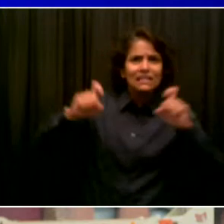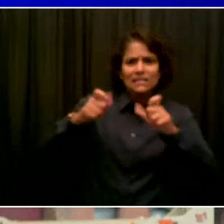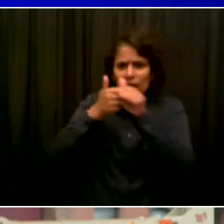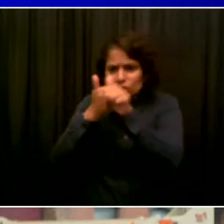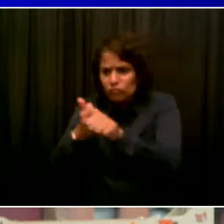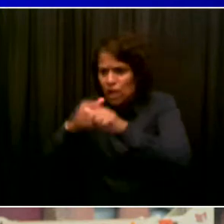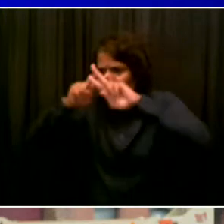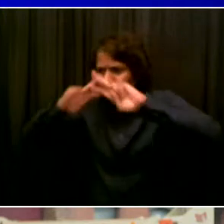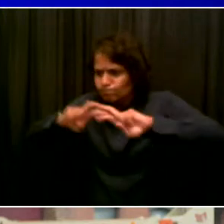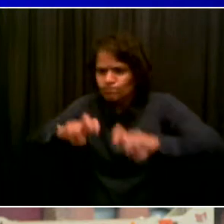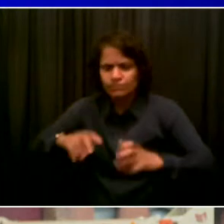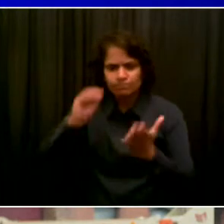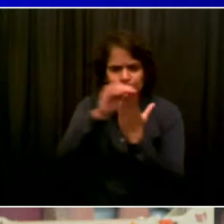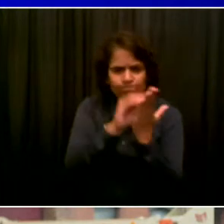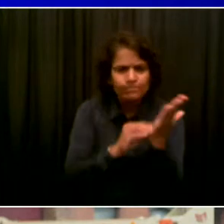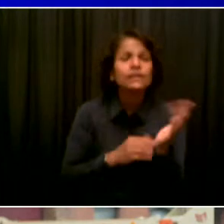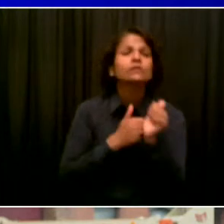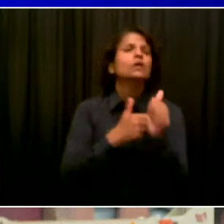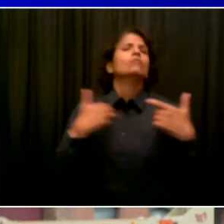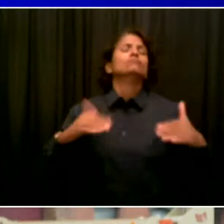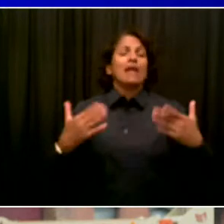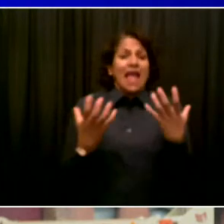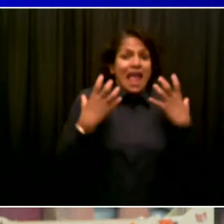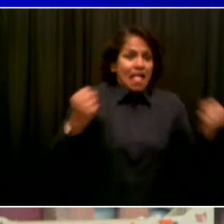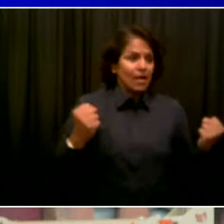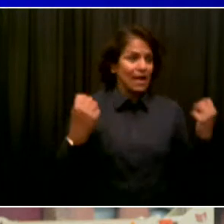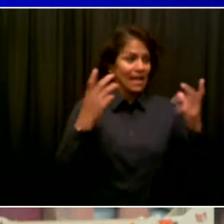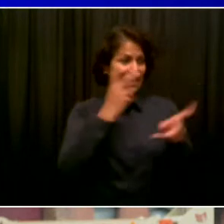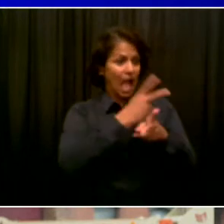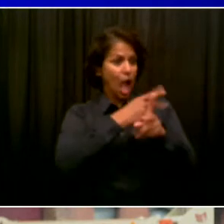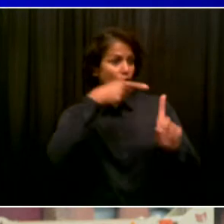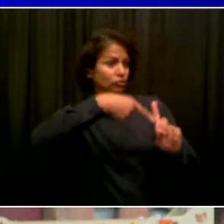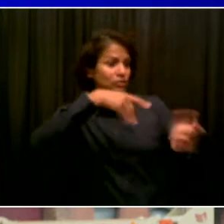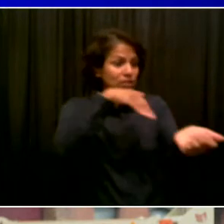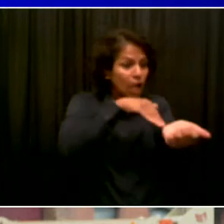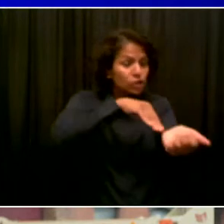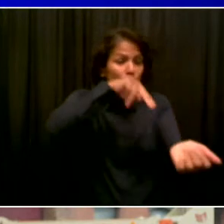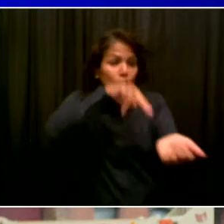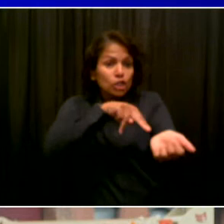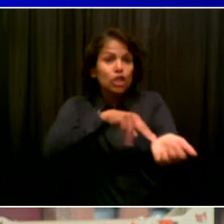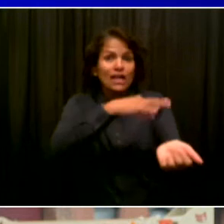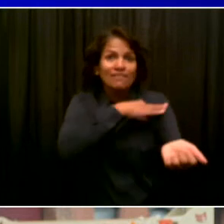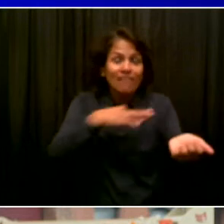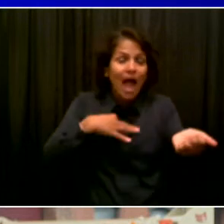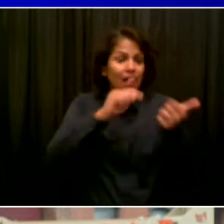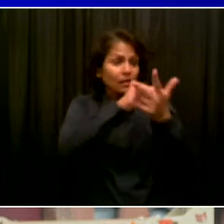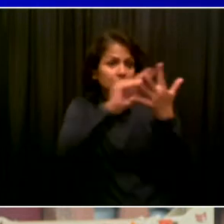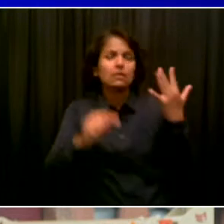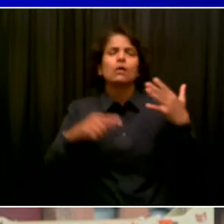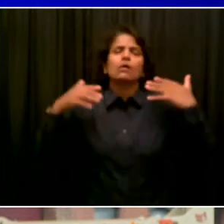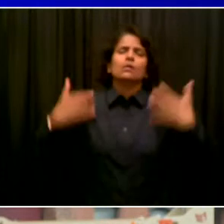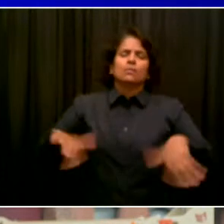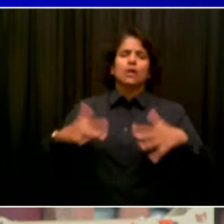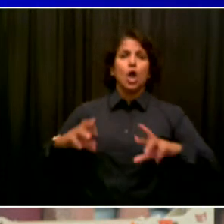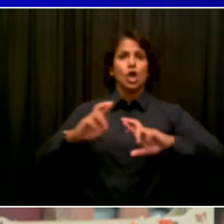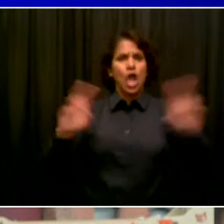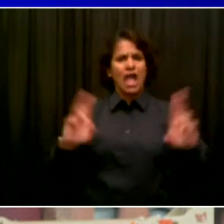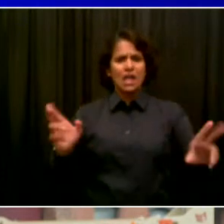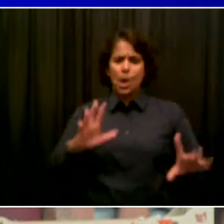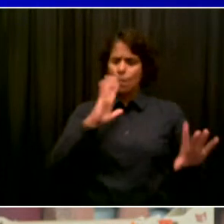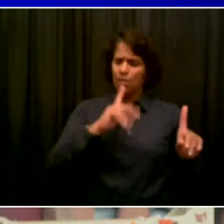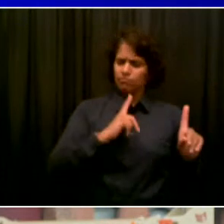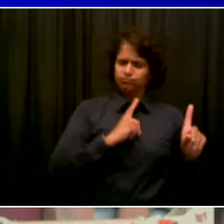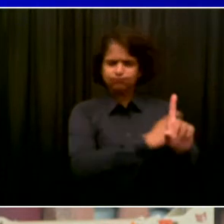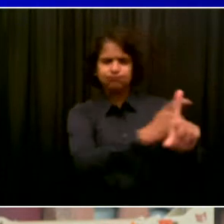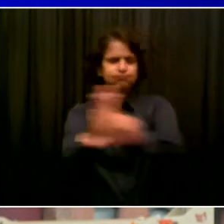leadership. We're ready to do this again with boosters to give you an update based on what we know at this moment, and we are anxiously awaiting